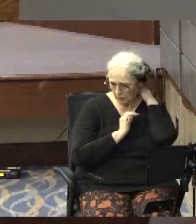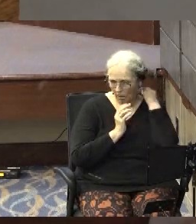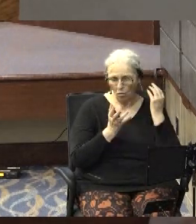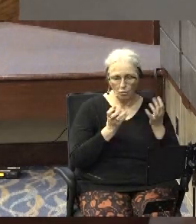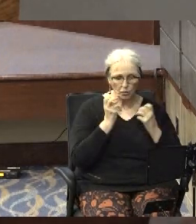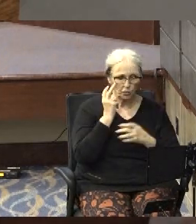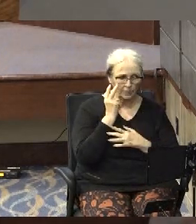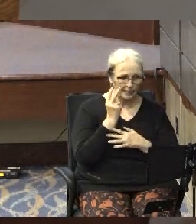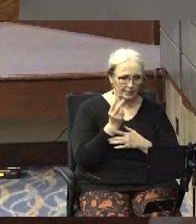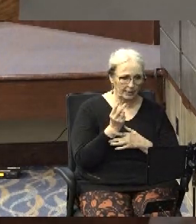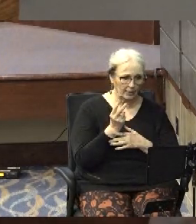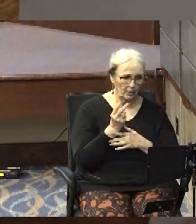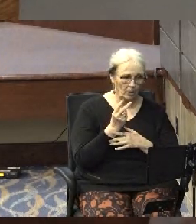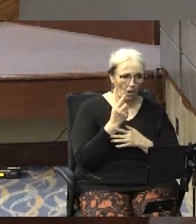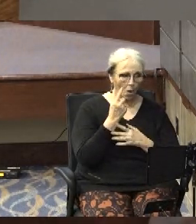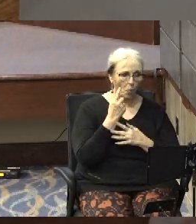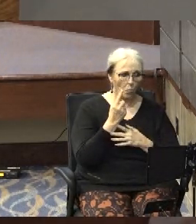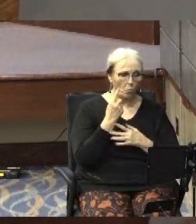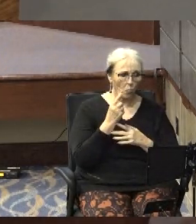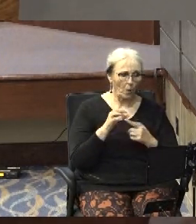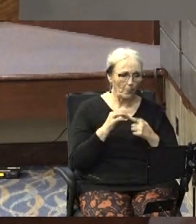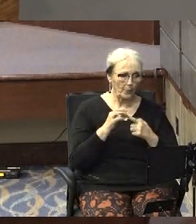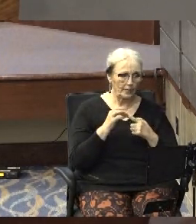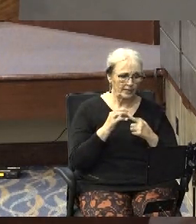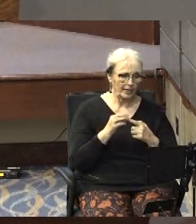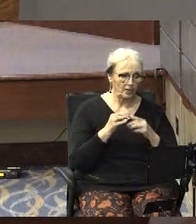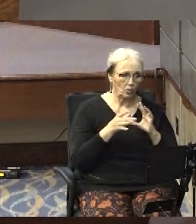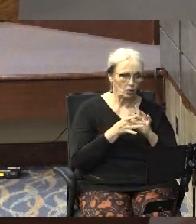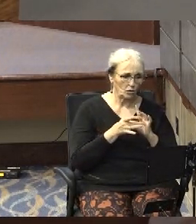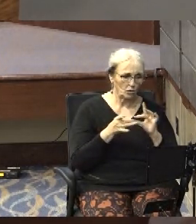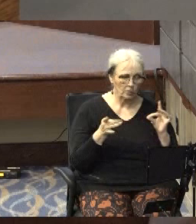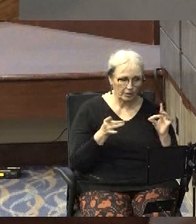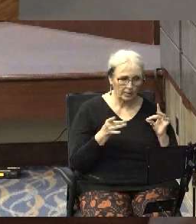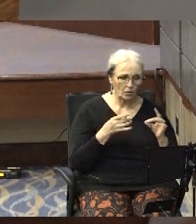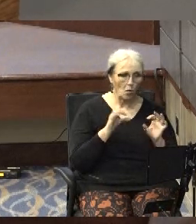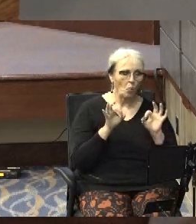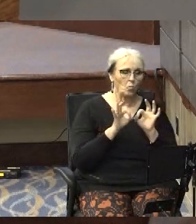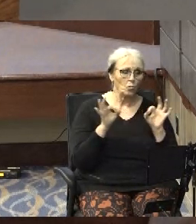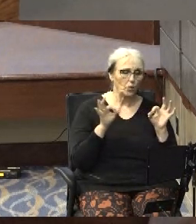To one particular sentence, it's worth repeating.